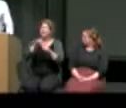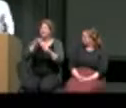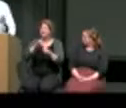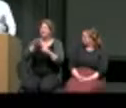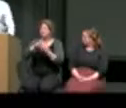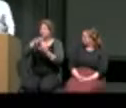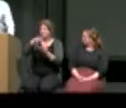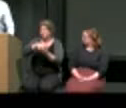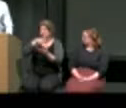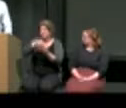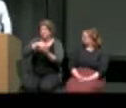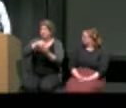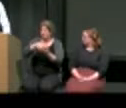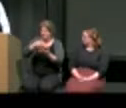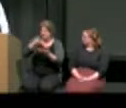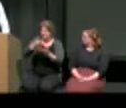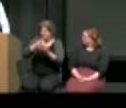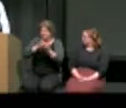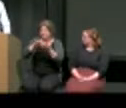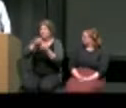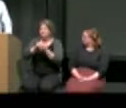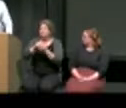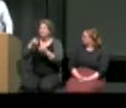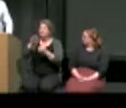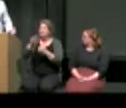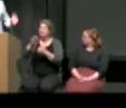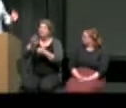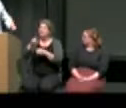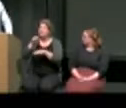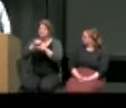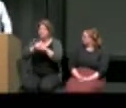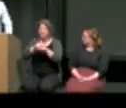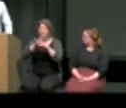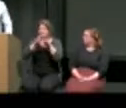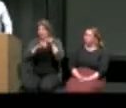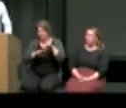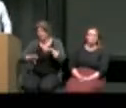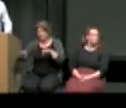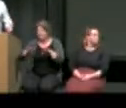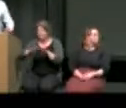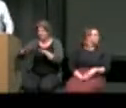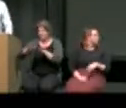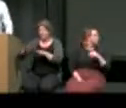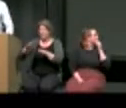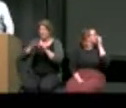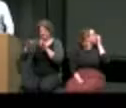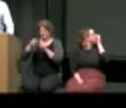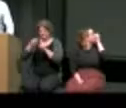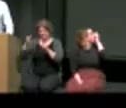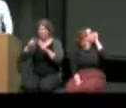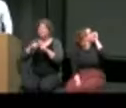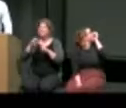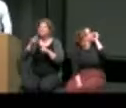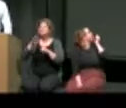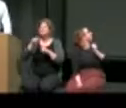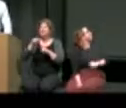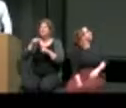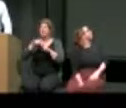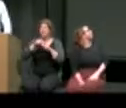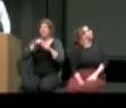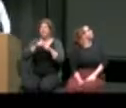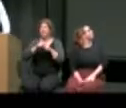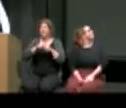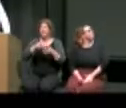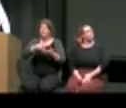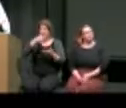all the dredge sediment that gets mixed with Portland cement gets pumped to. So I'll get to that in a little bit, but that's where all the sediment dumps into when